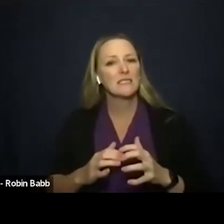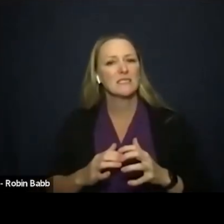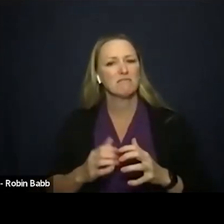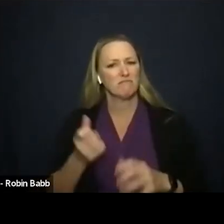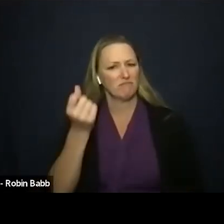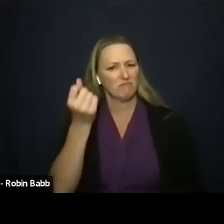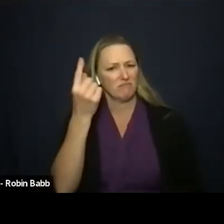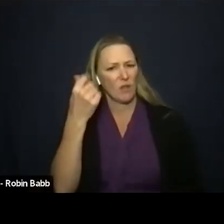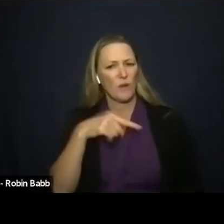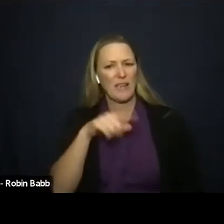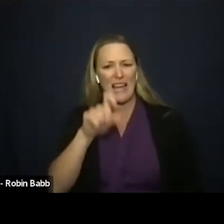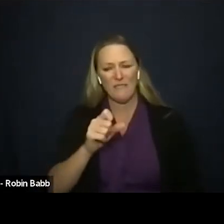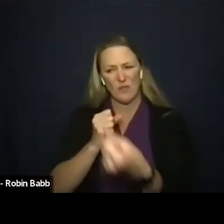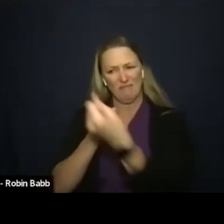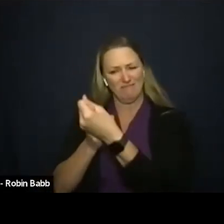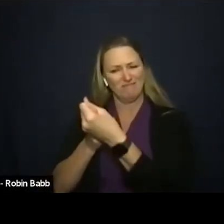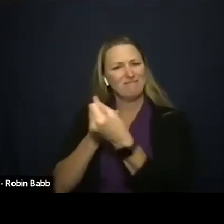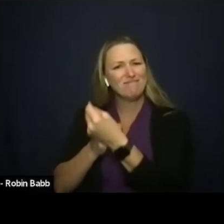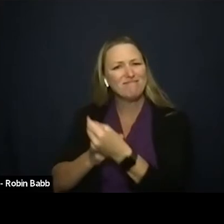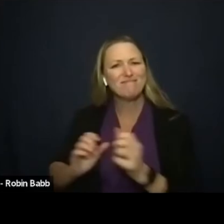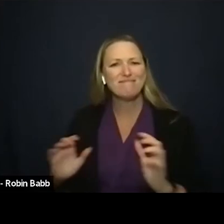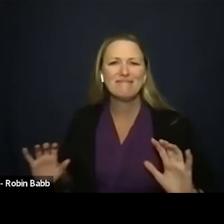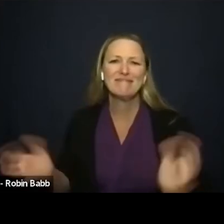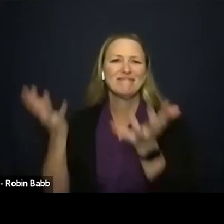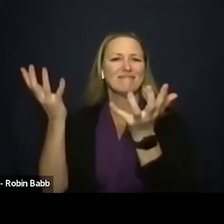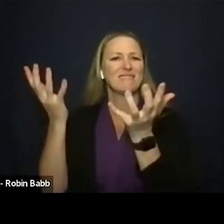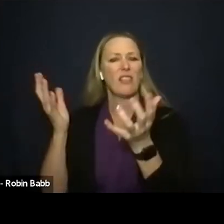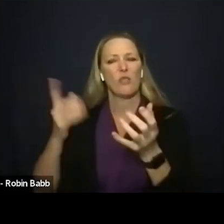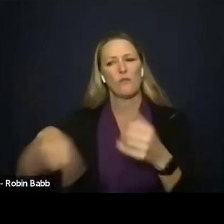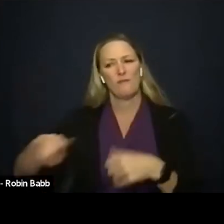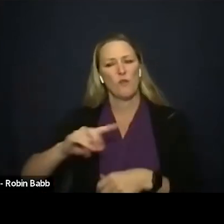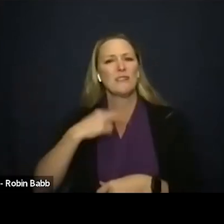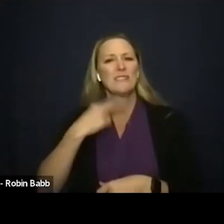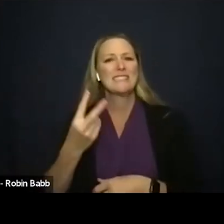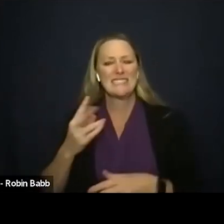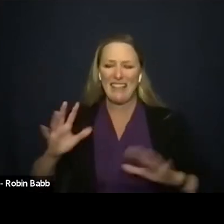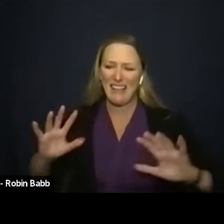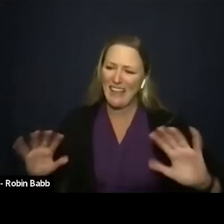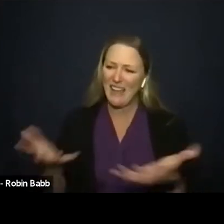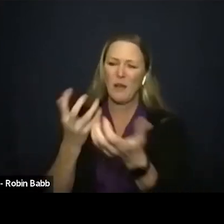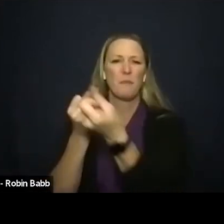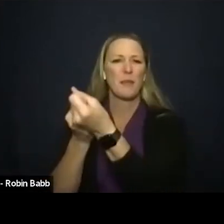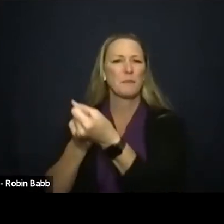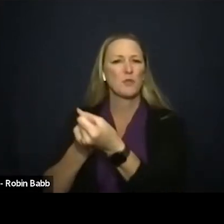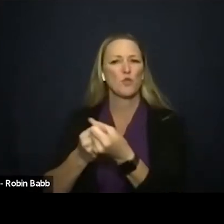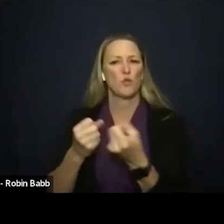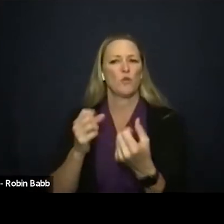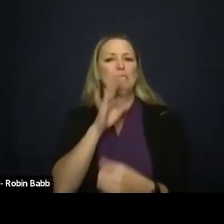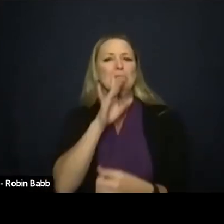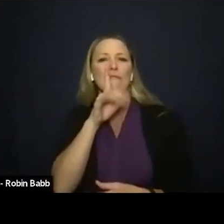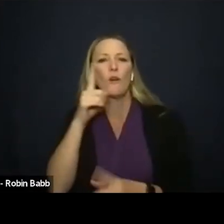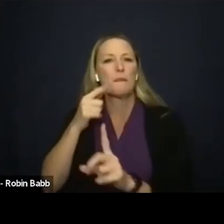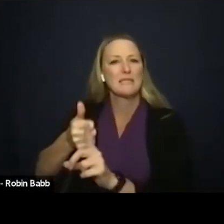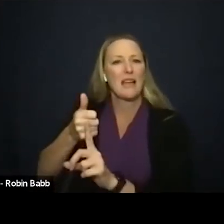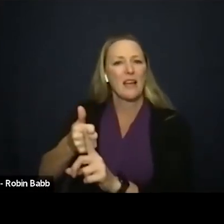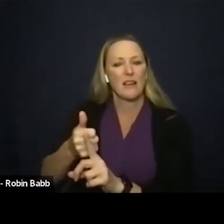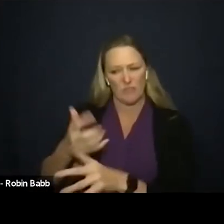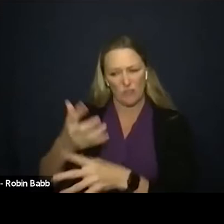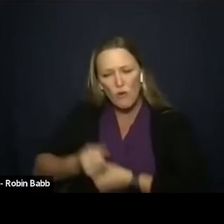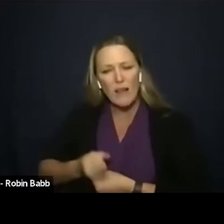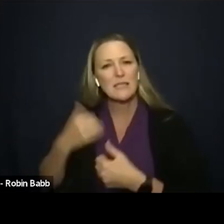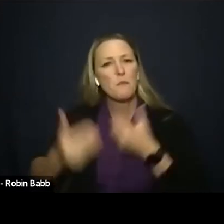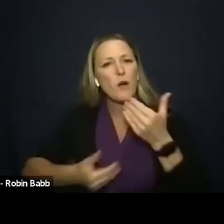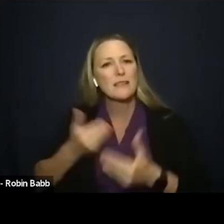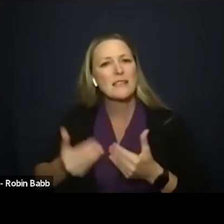to amplify those voices and empower them to make decisions for themselves and trust their process and um folks